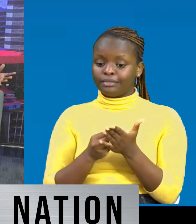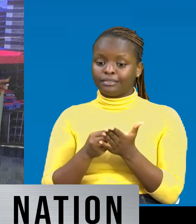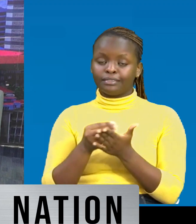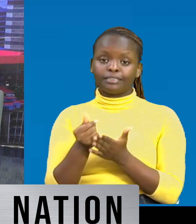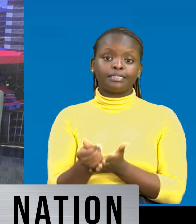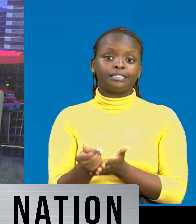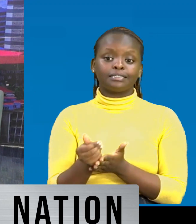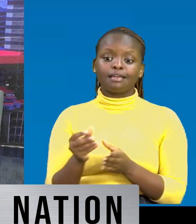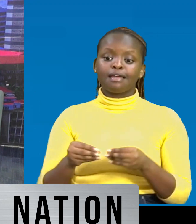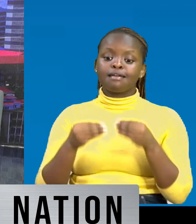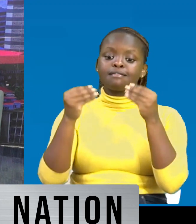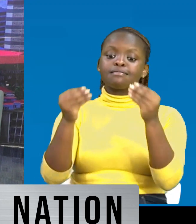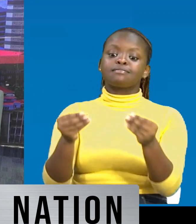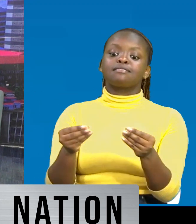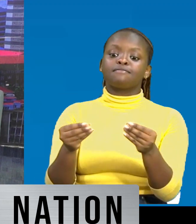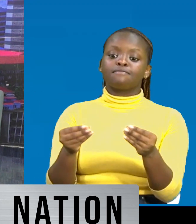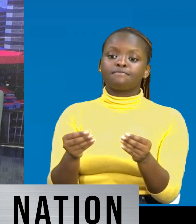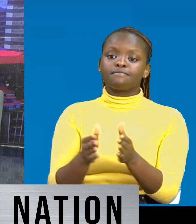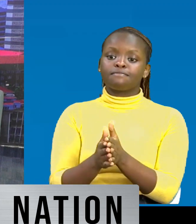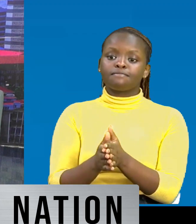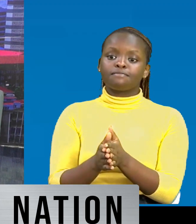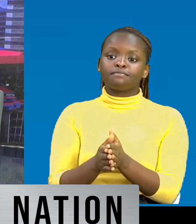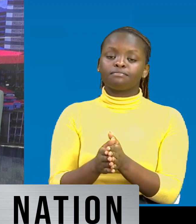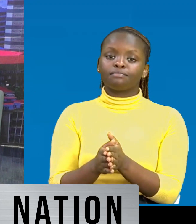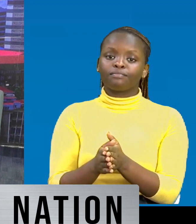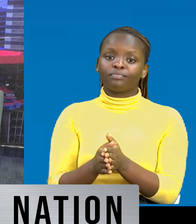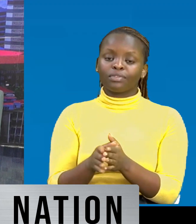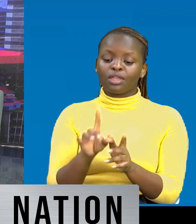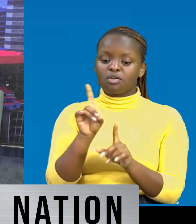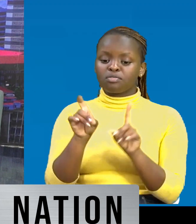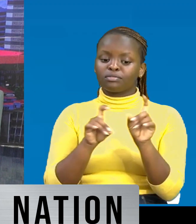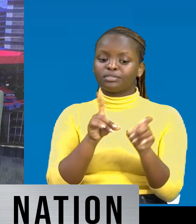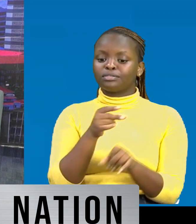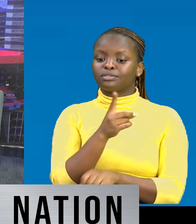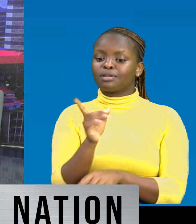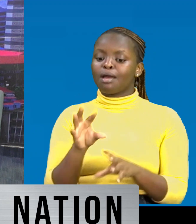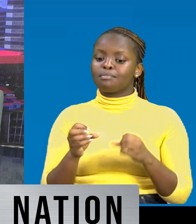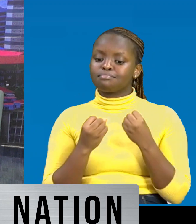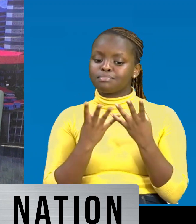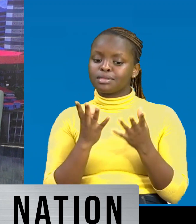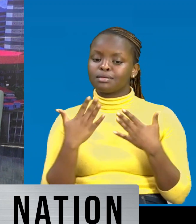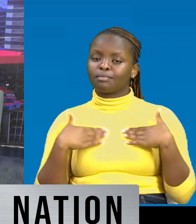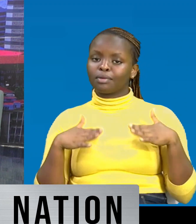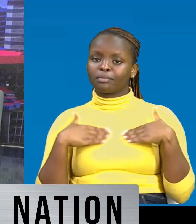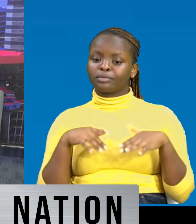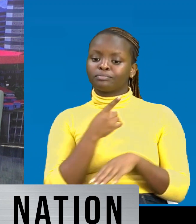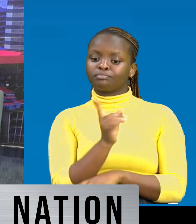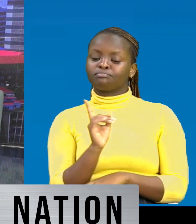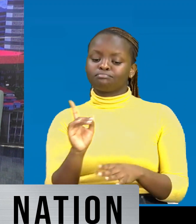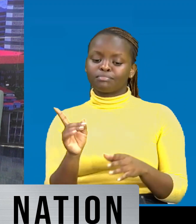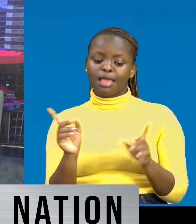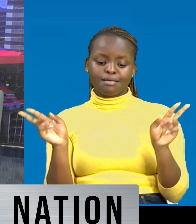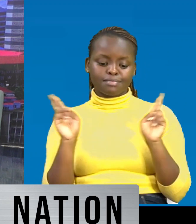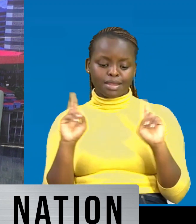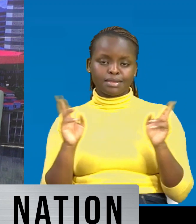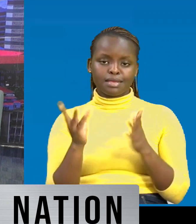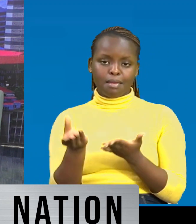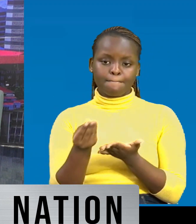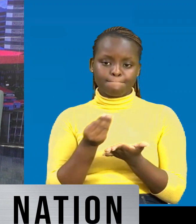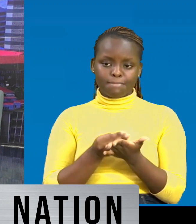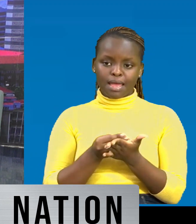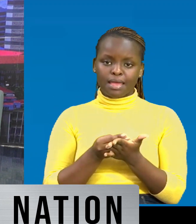giving priority to the people who are buying. Of course, the question would be, how many of those people will be ready to buy the place at